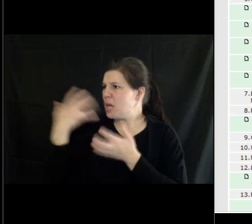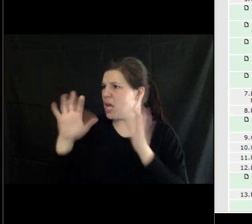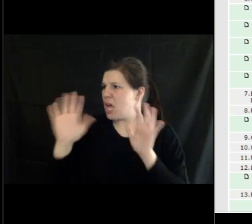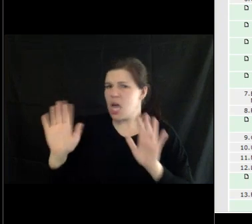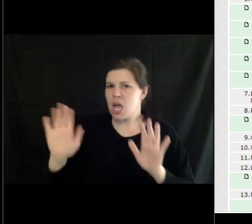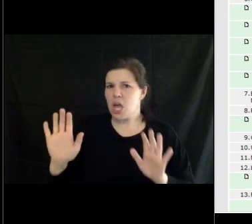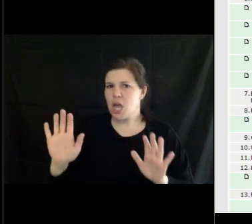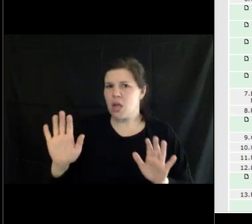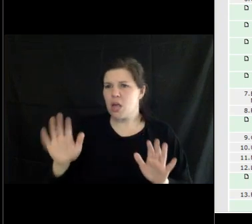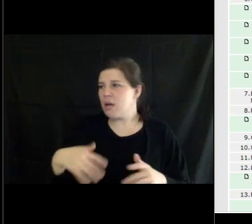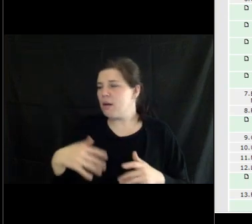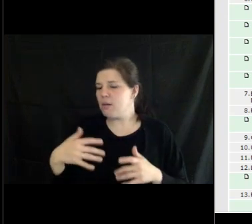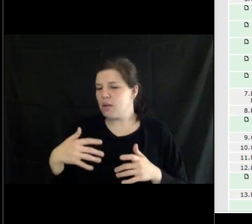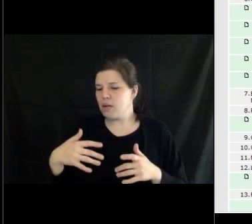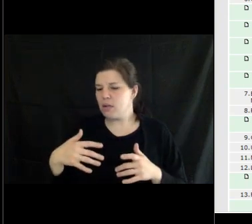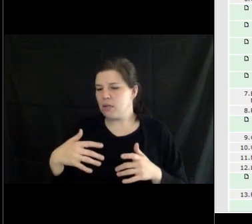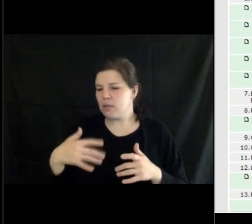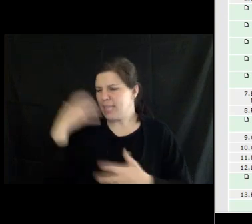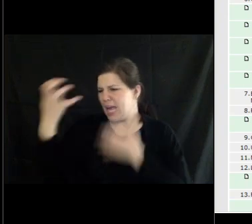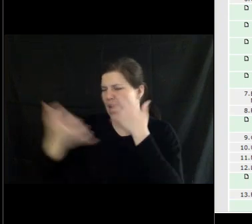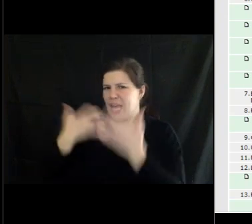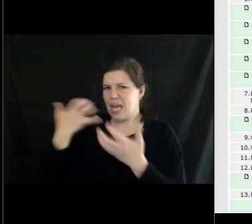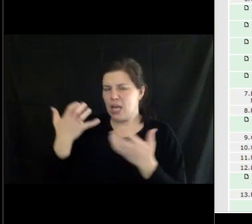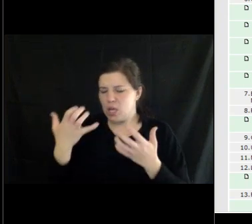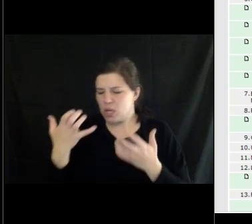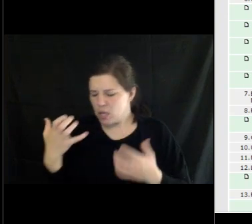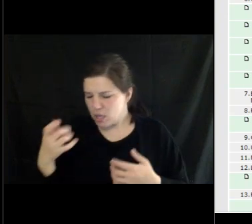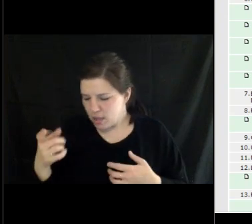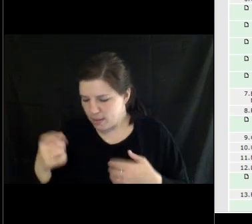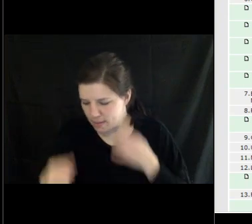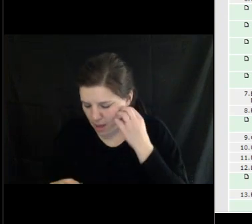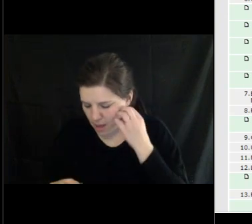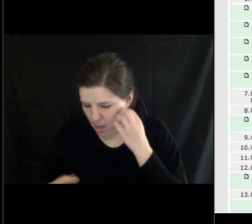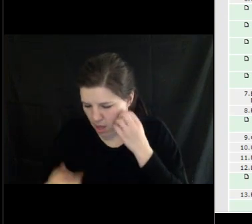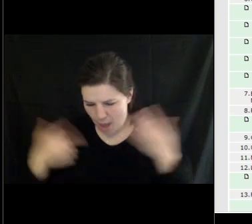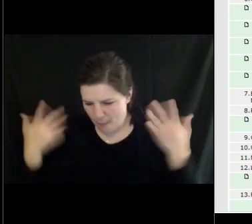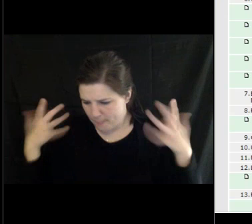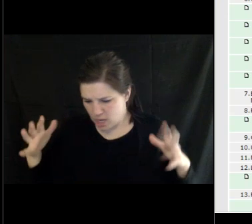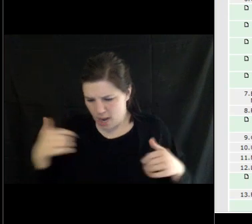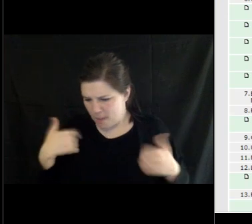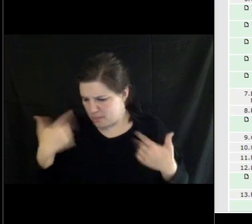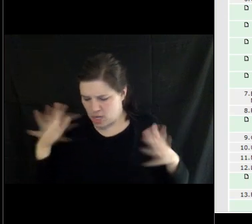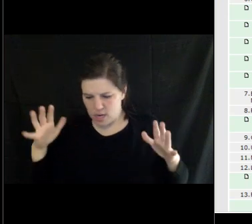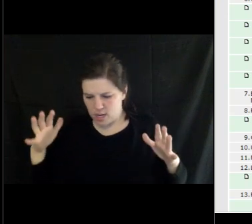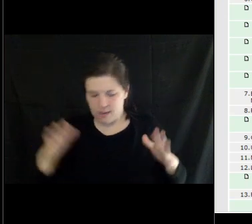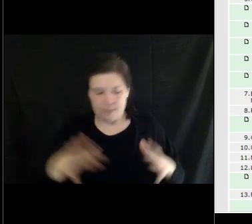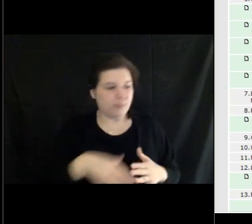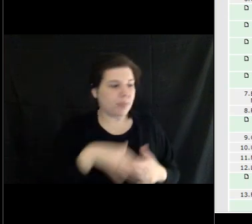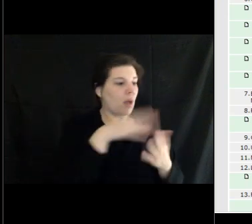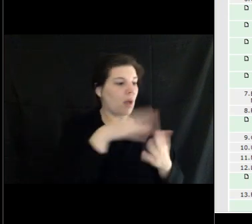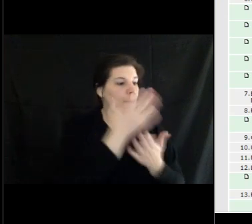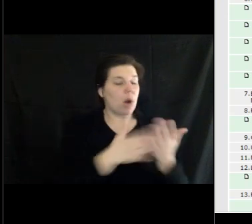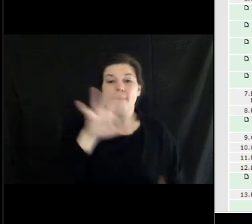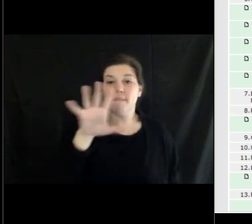You're not gonna respond to nobody. Everybody looking up and you ain't responding now. I'm gone. God be the glory. Item 5A